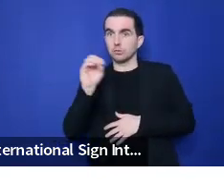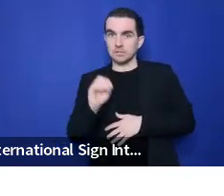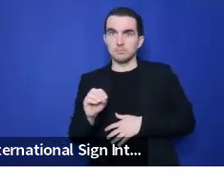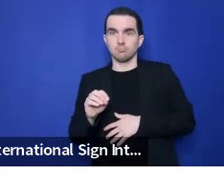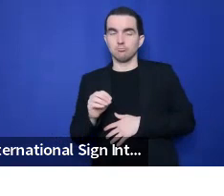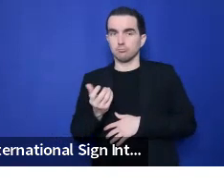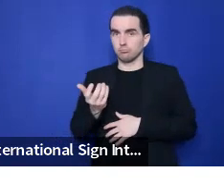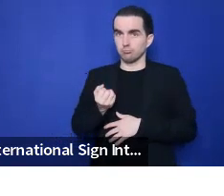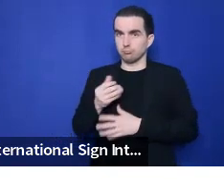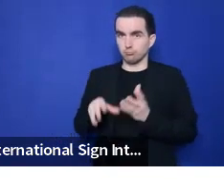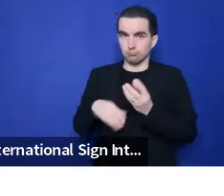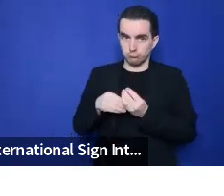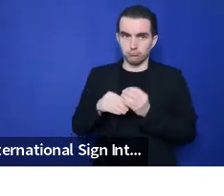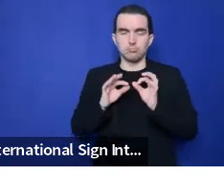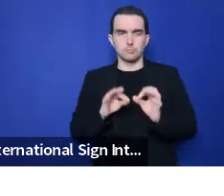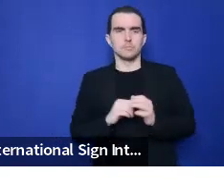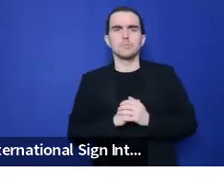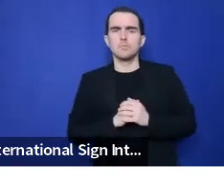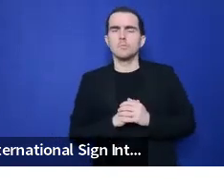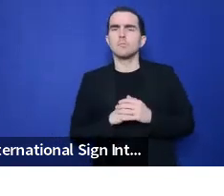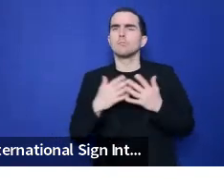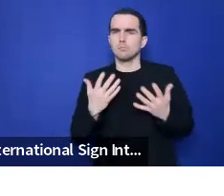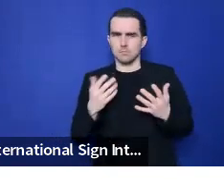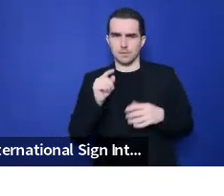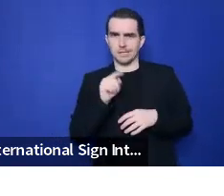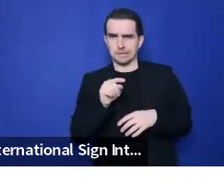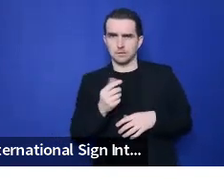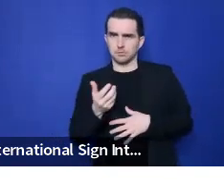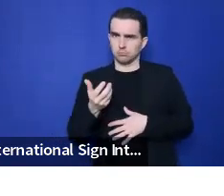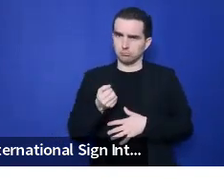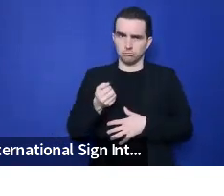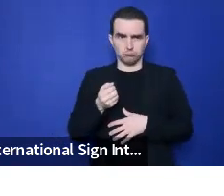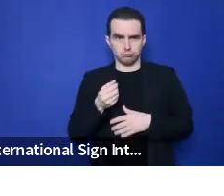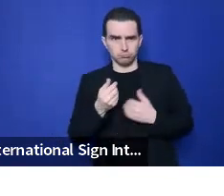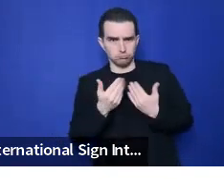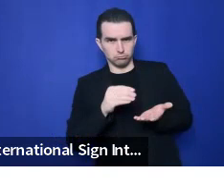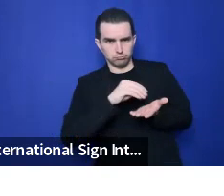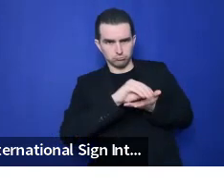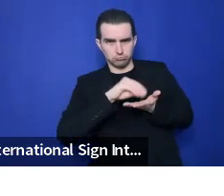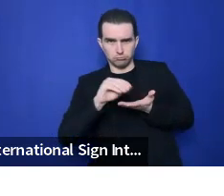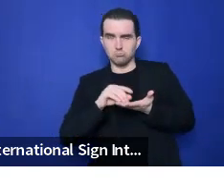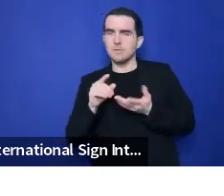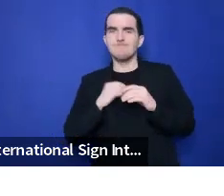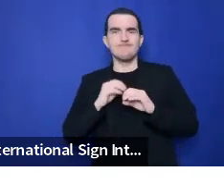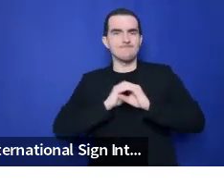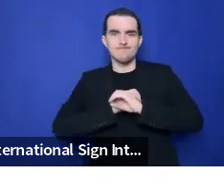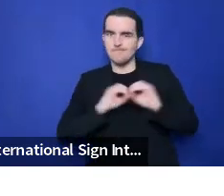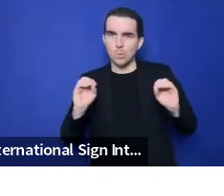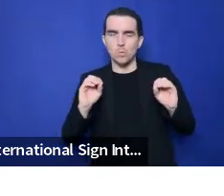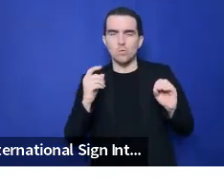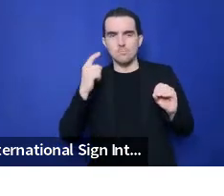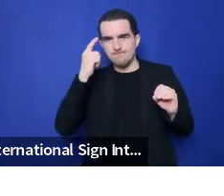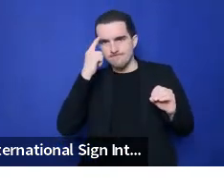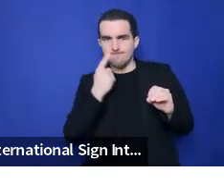social protection services available in the country. So as you can see from the table, the average